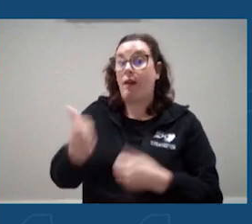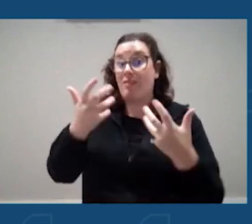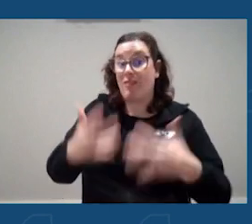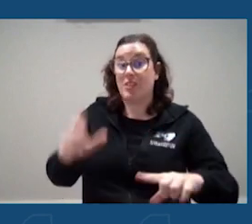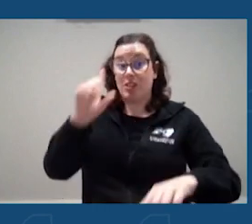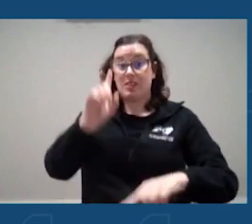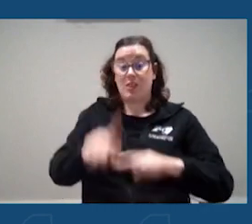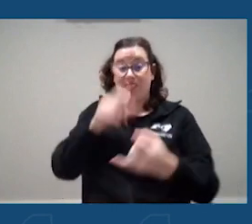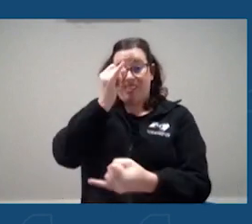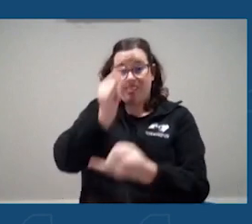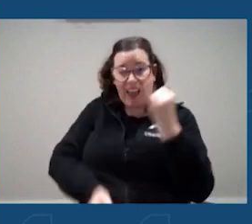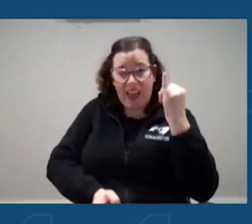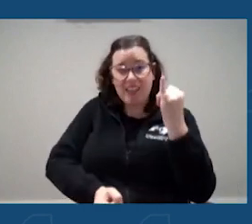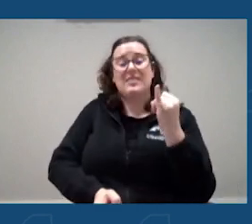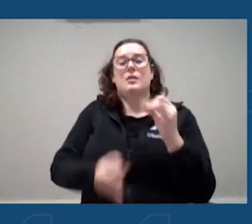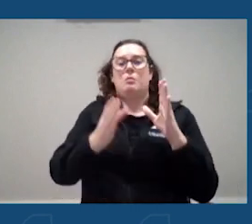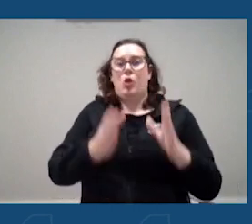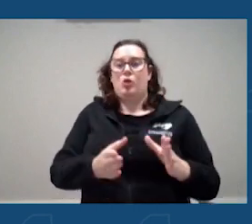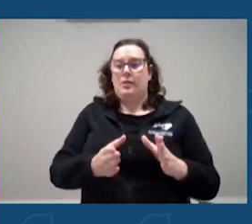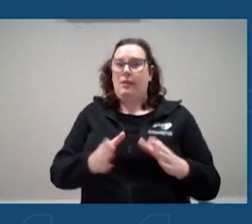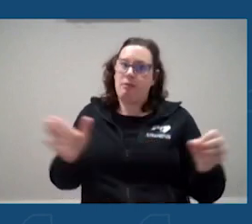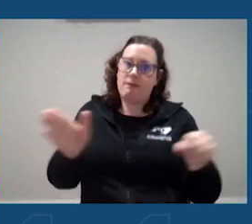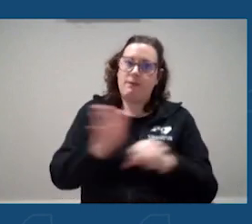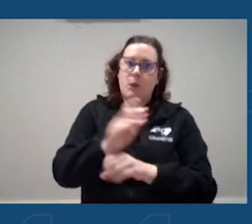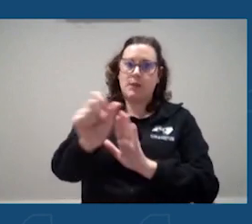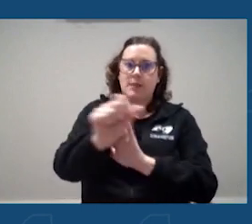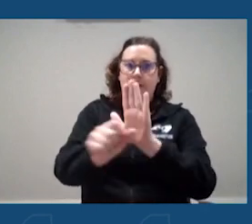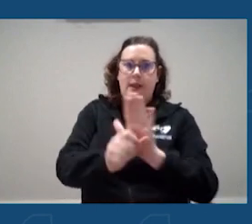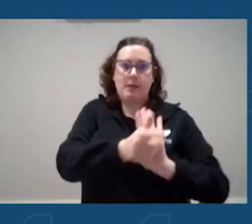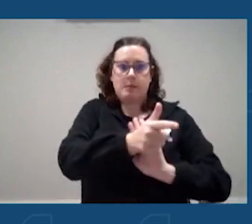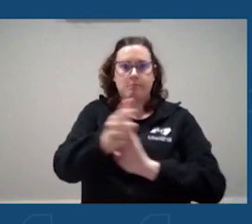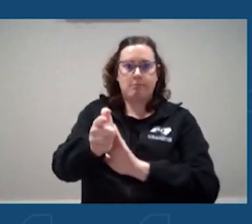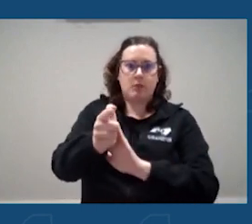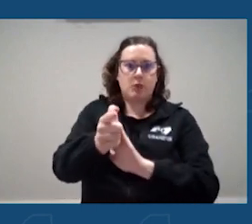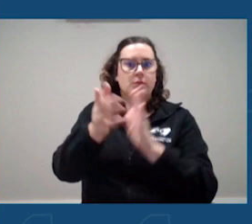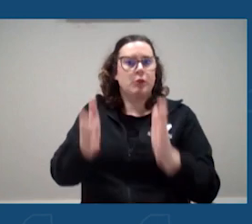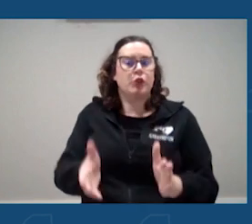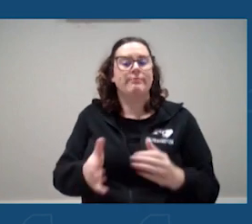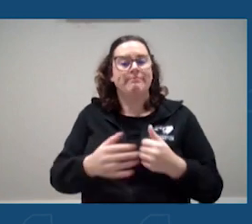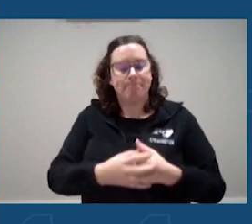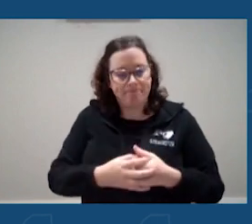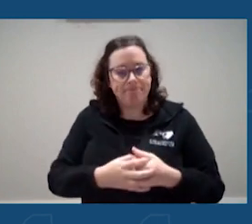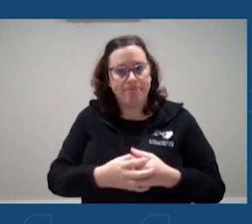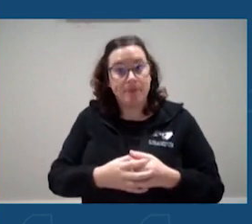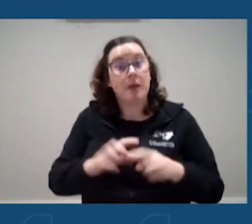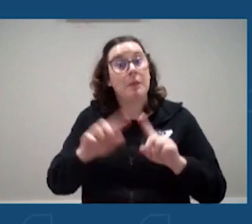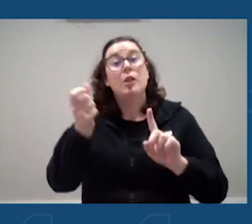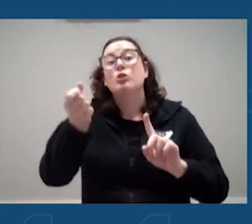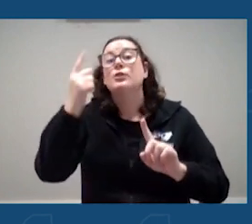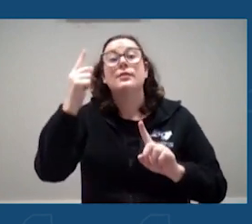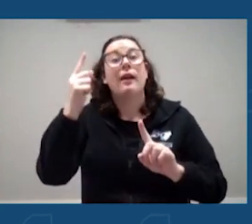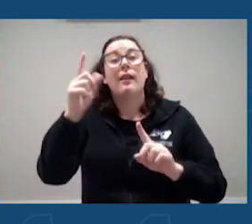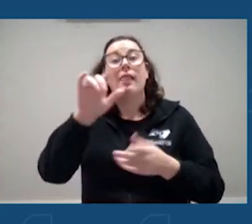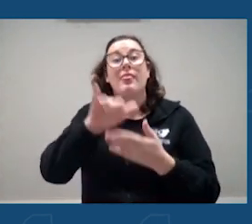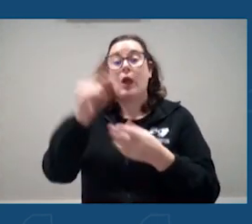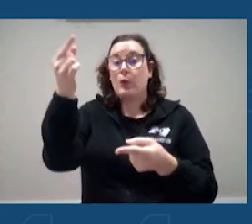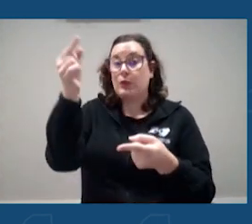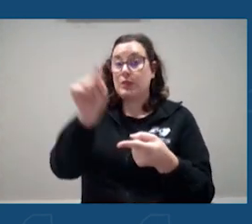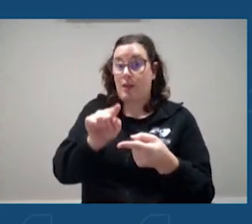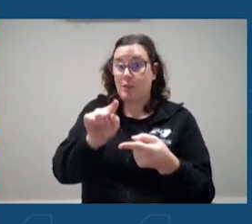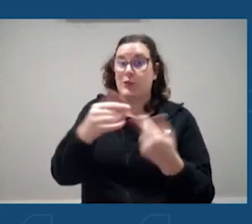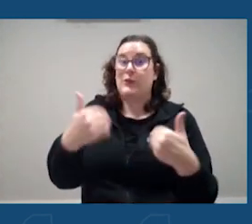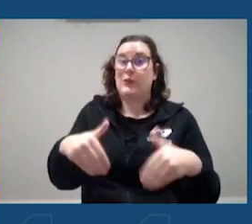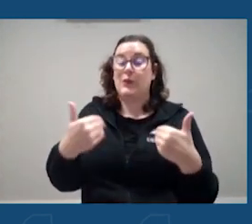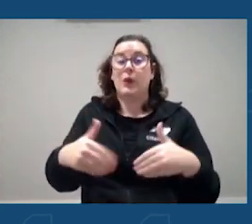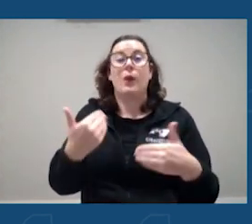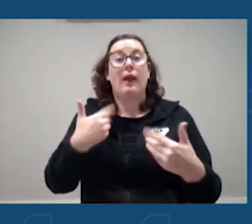in the city, in the state. We're not there yet. But that reduction, we basically had the same number of shootings that we had in